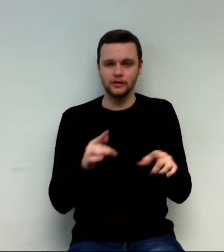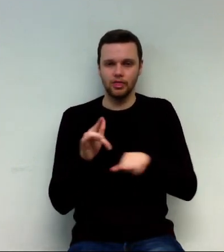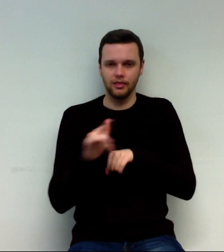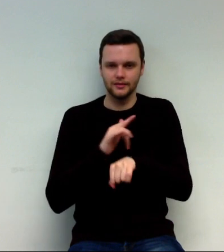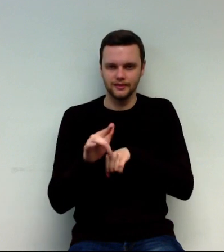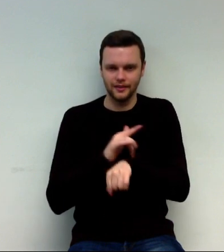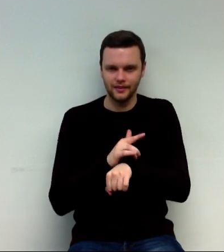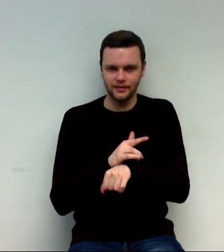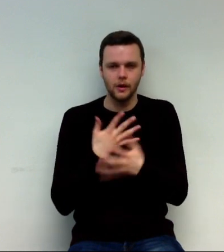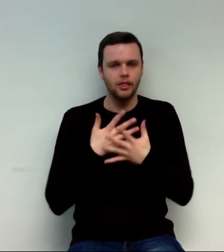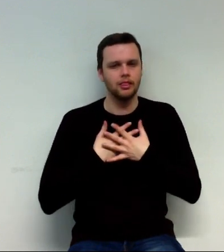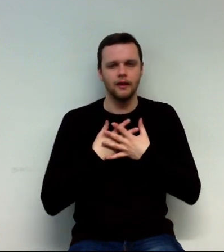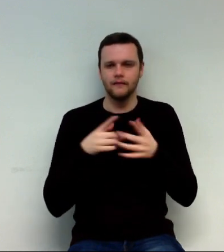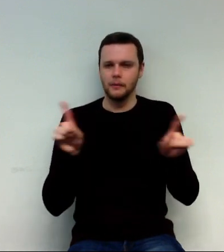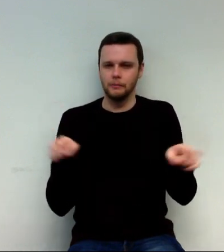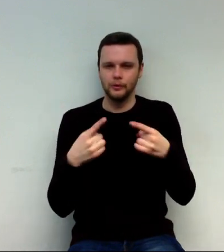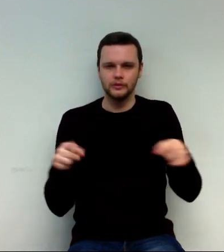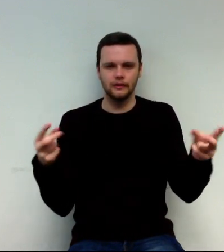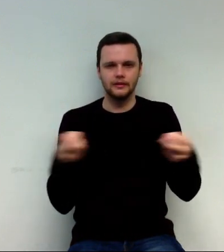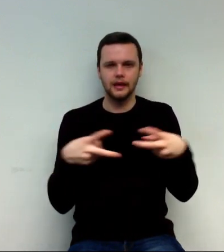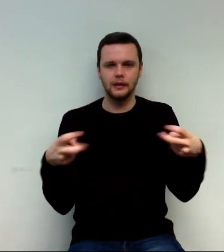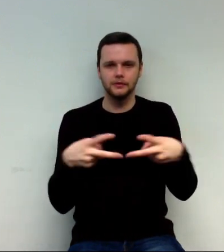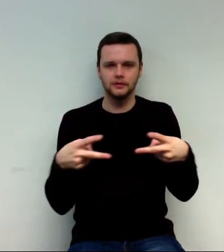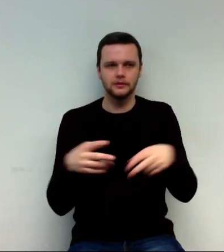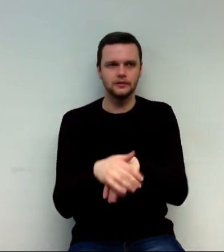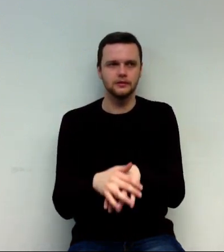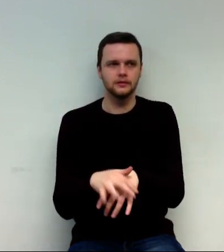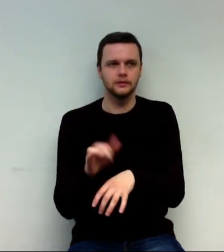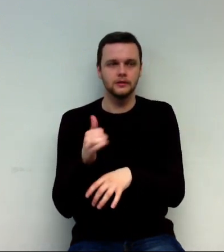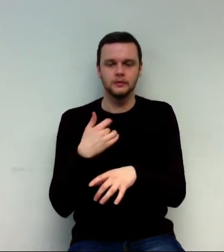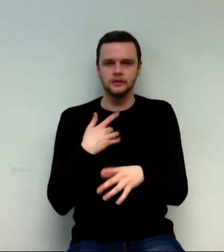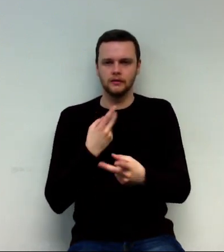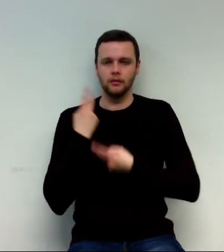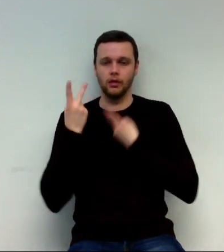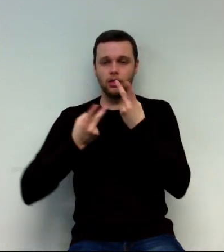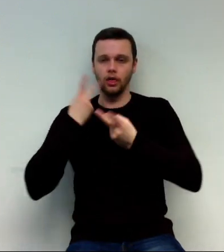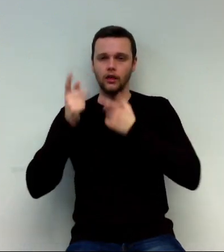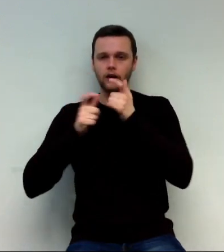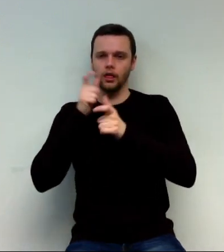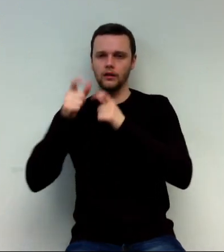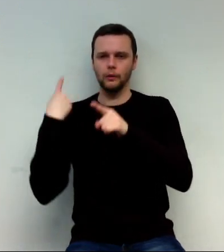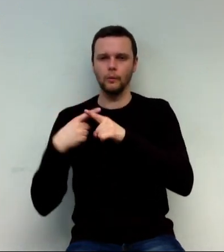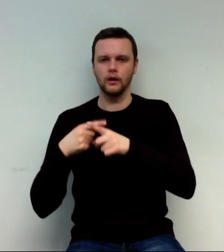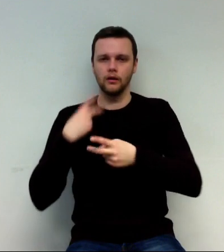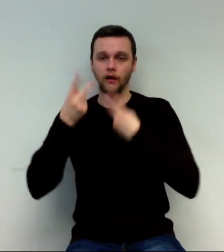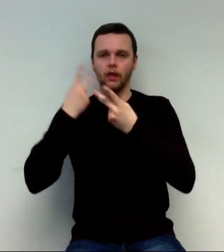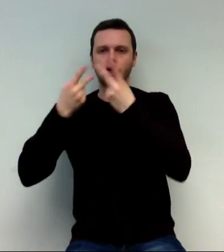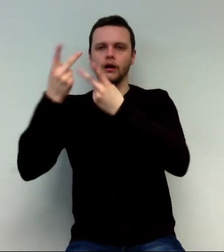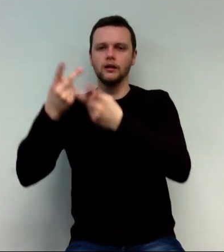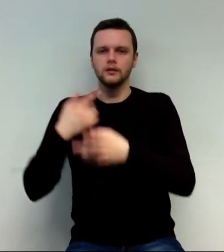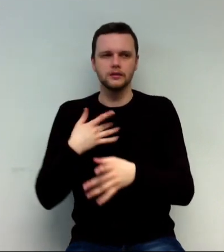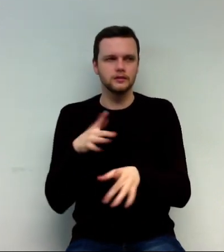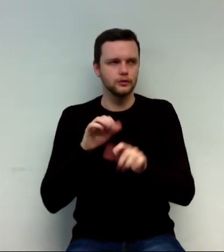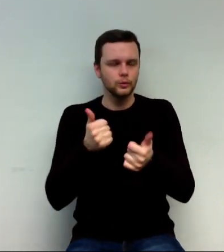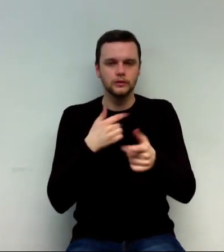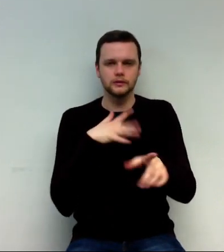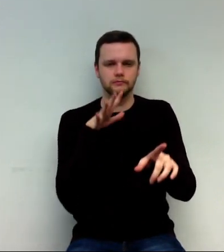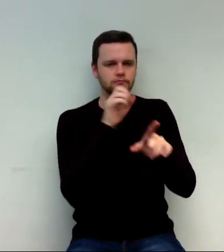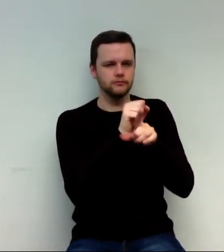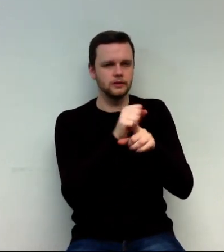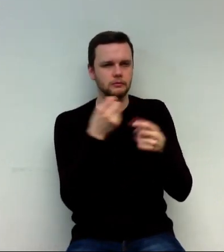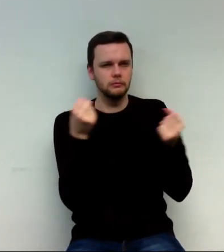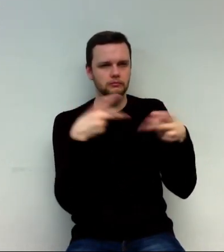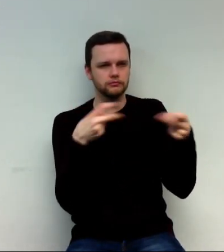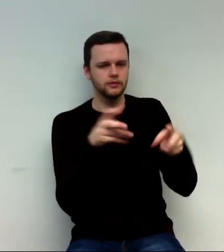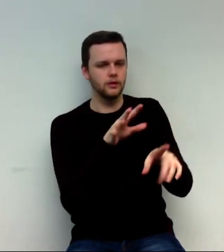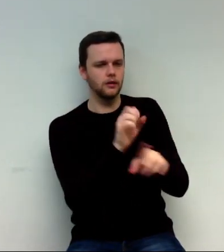I really love a musical that's captioned, because when something's like really lyrically quick, it's really good to like pick up on anything you might have